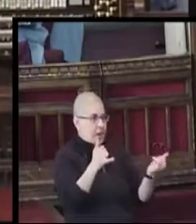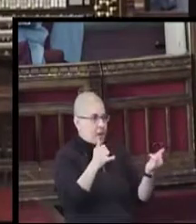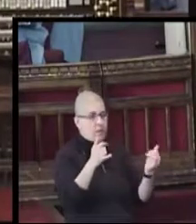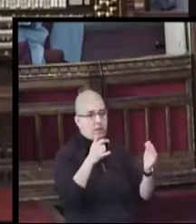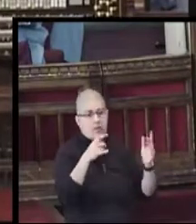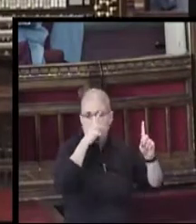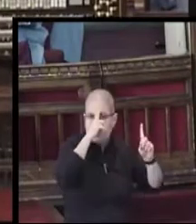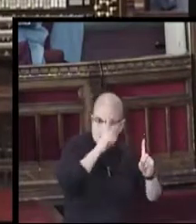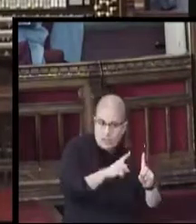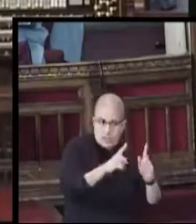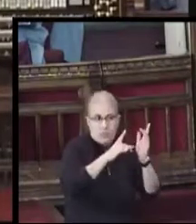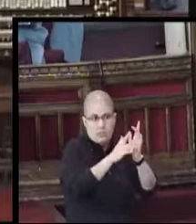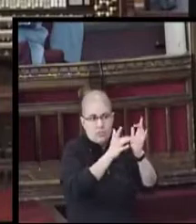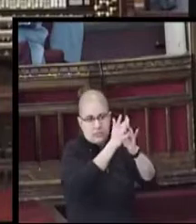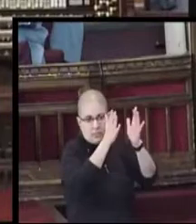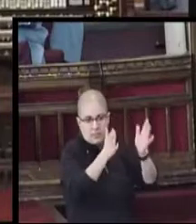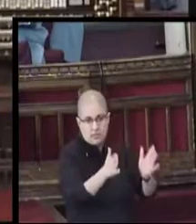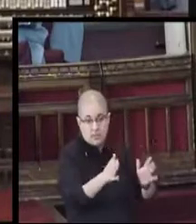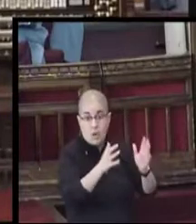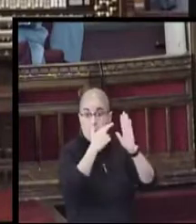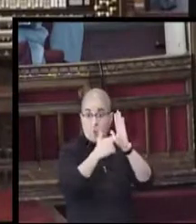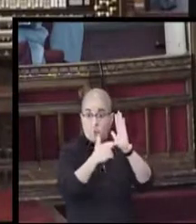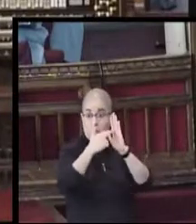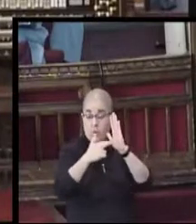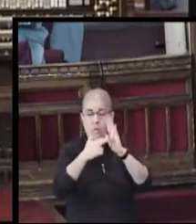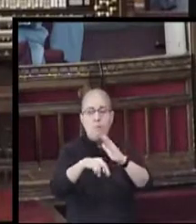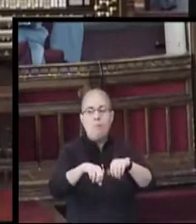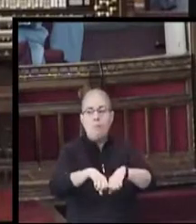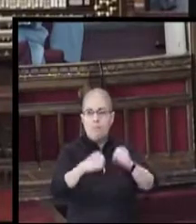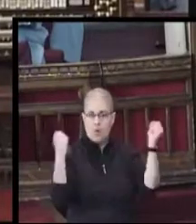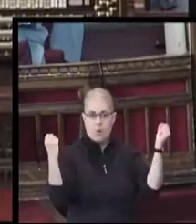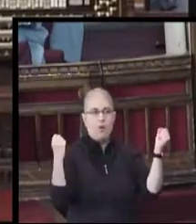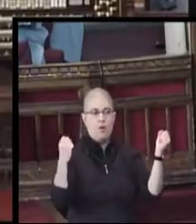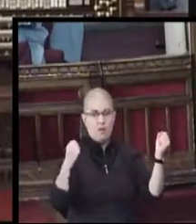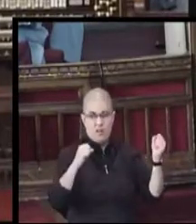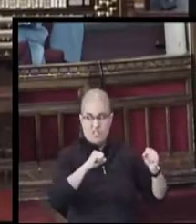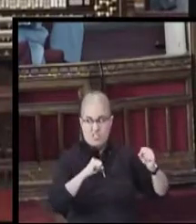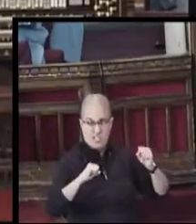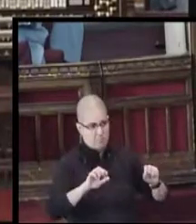Jesus broke the rules and caused a scandal.